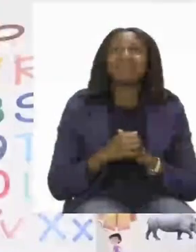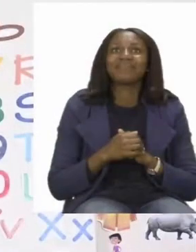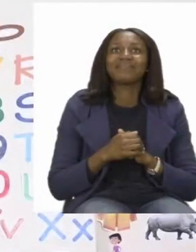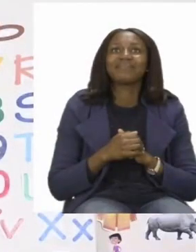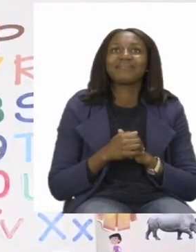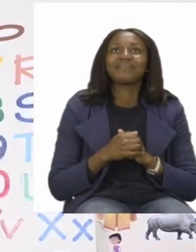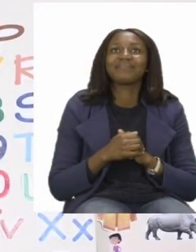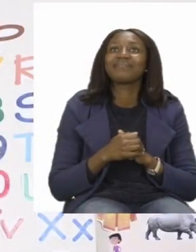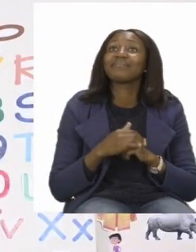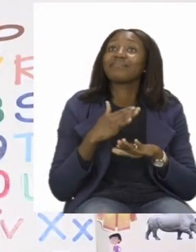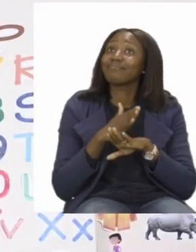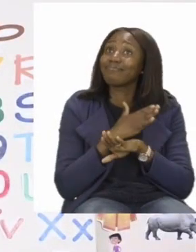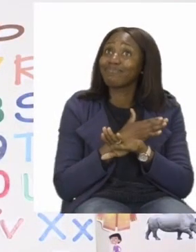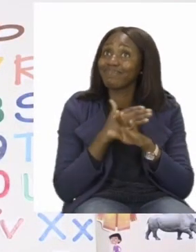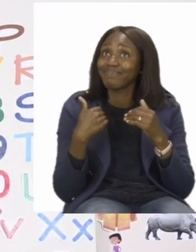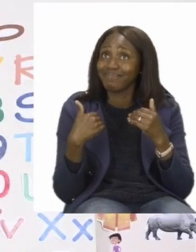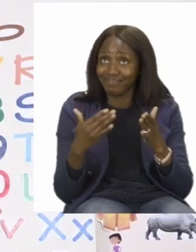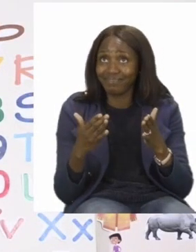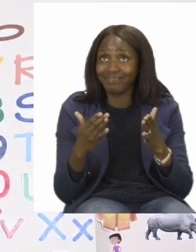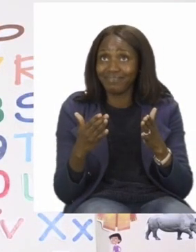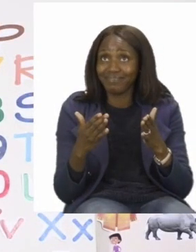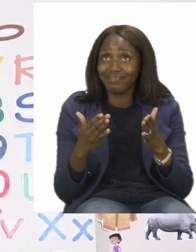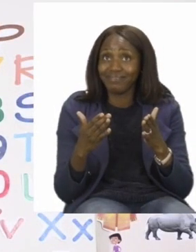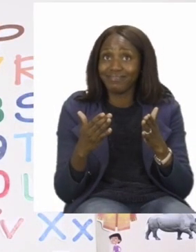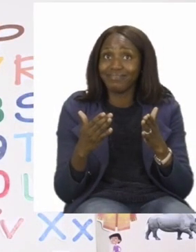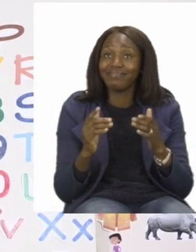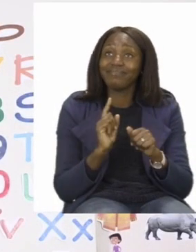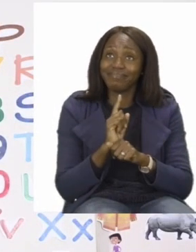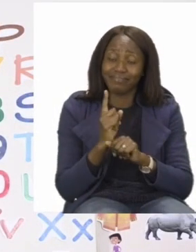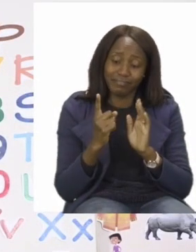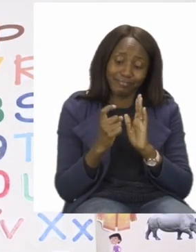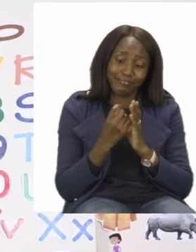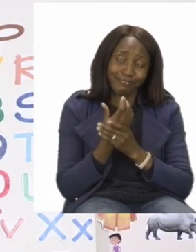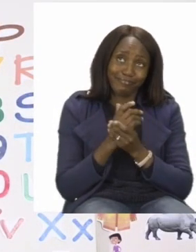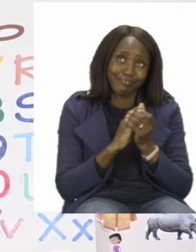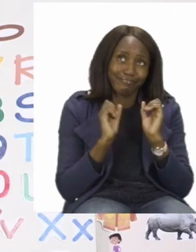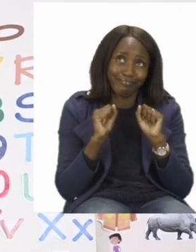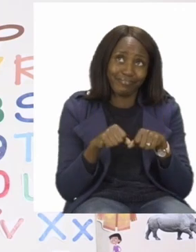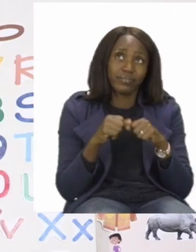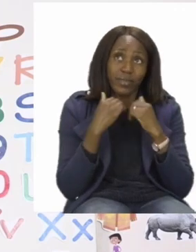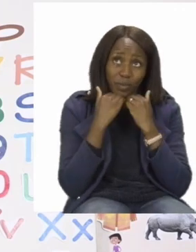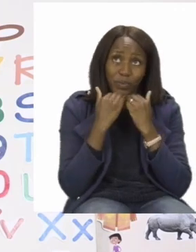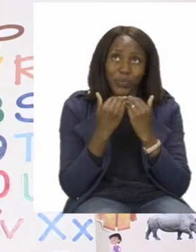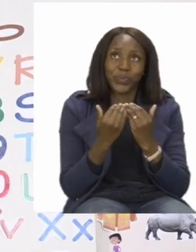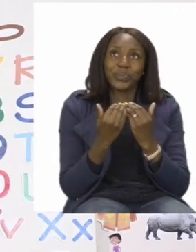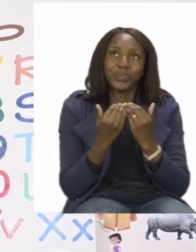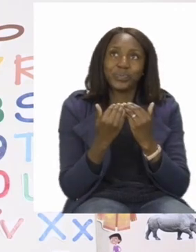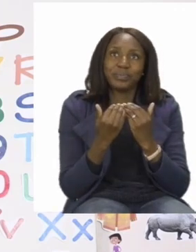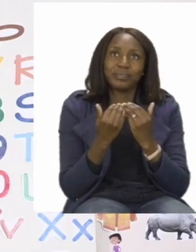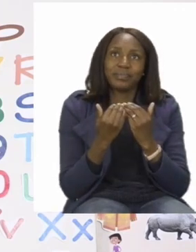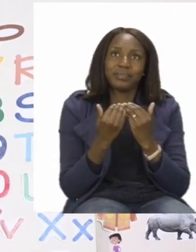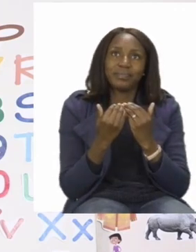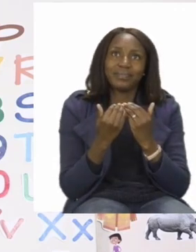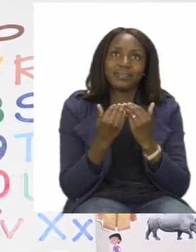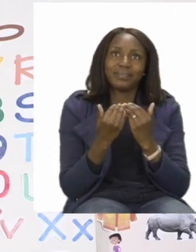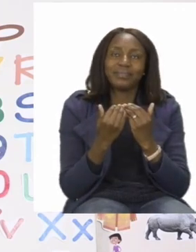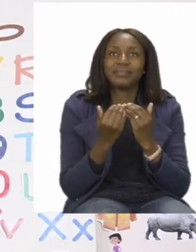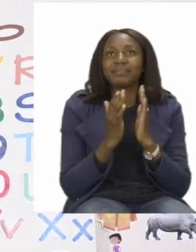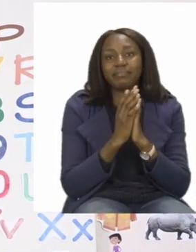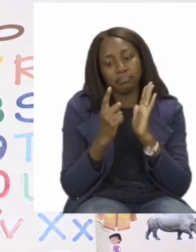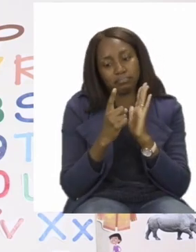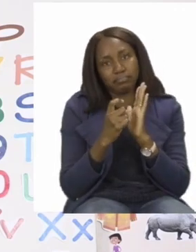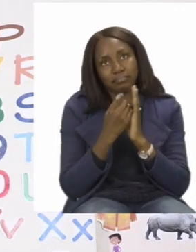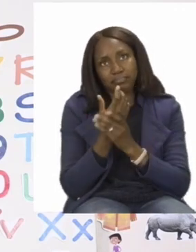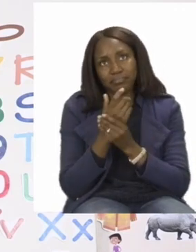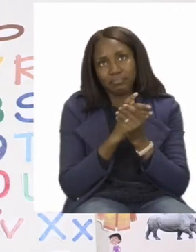safe. And before we get into any lessons, boys and girls, we know that we need to sanitize. So let's take our sanitizer